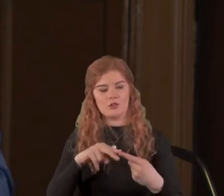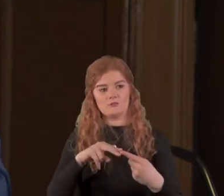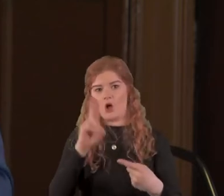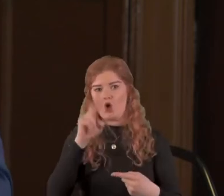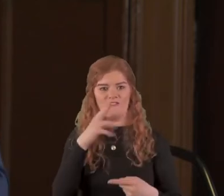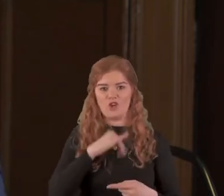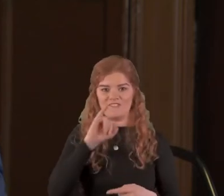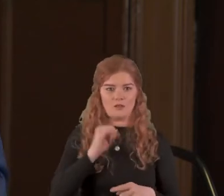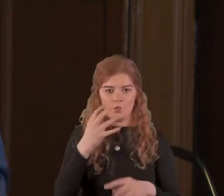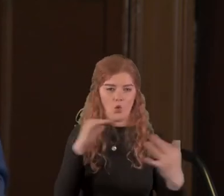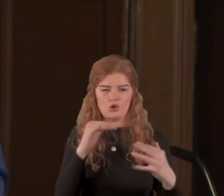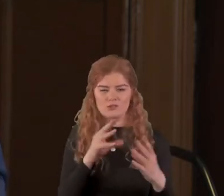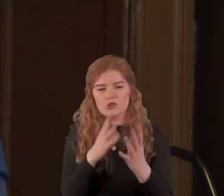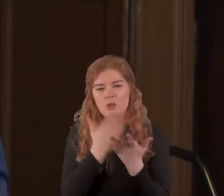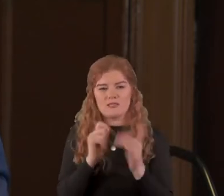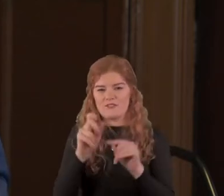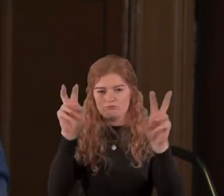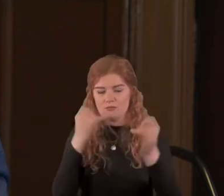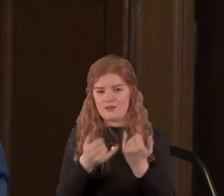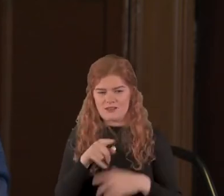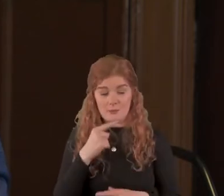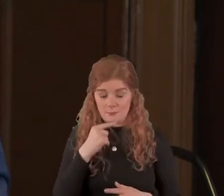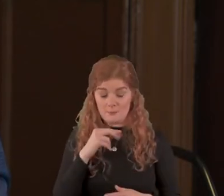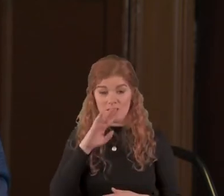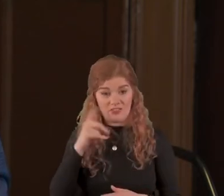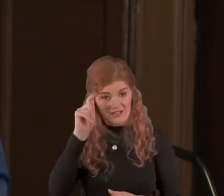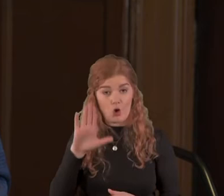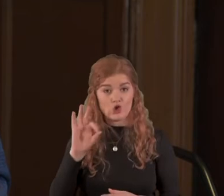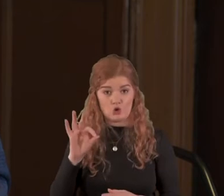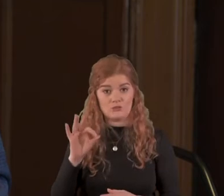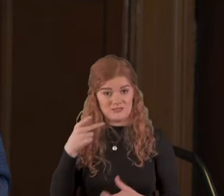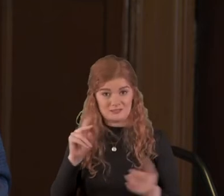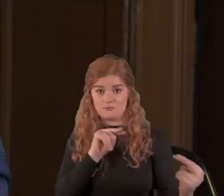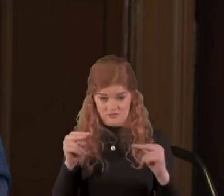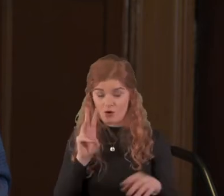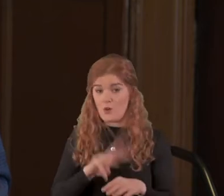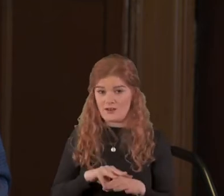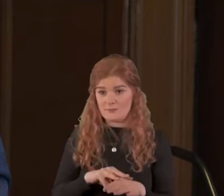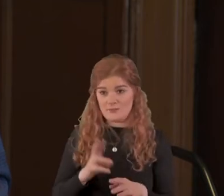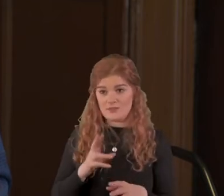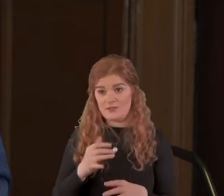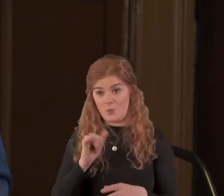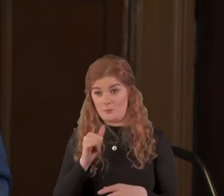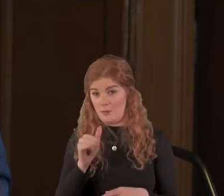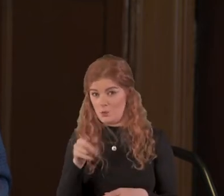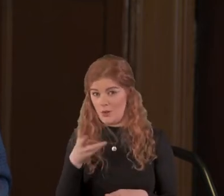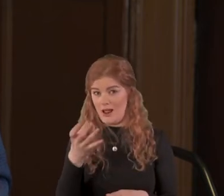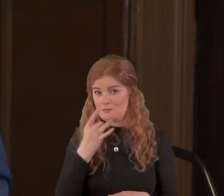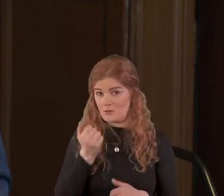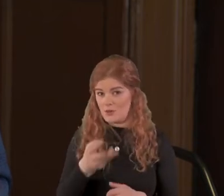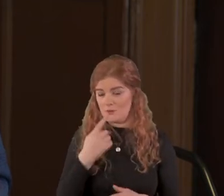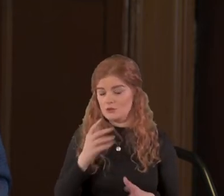expression. So I think he did conduct it very well, and I have a feeling you might ask me this anyway, but, you